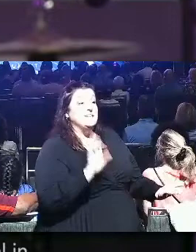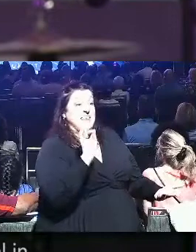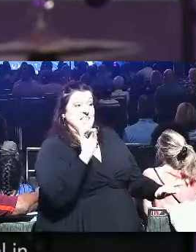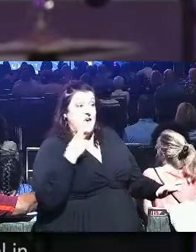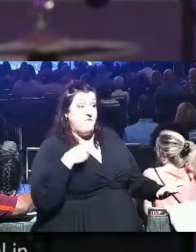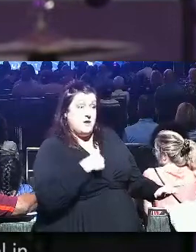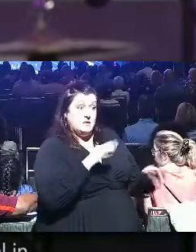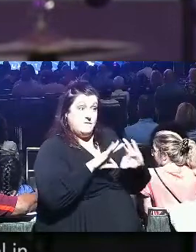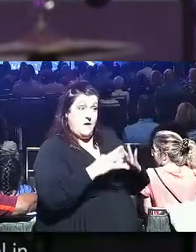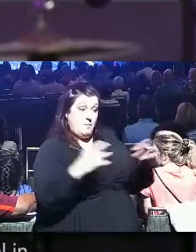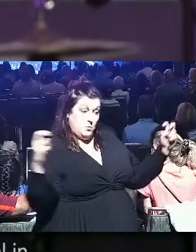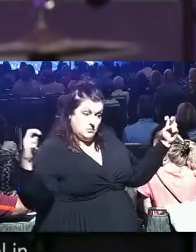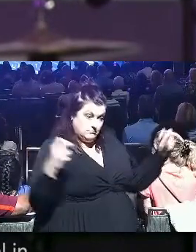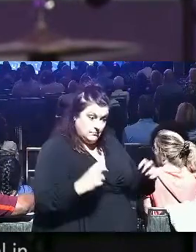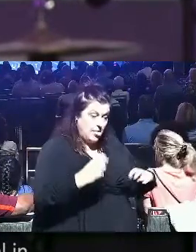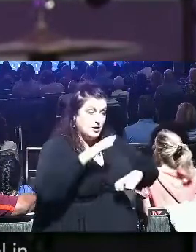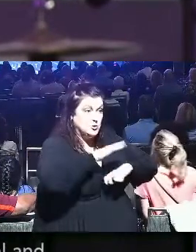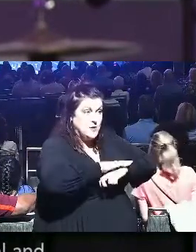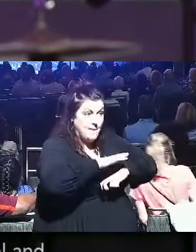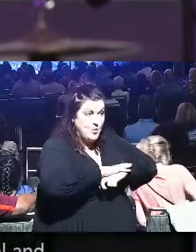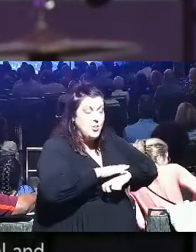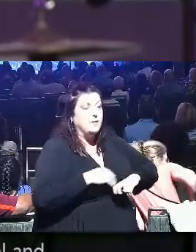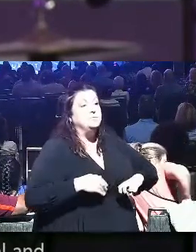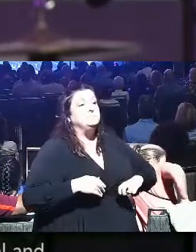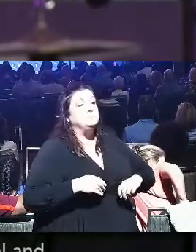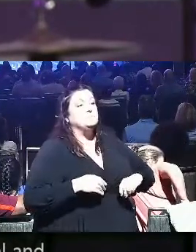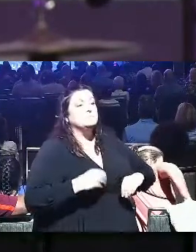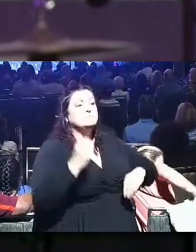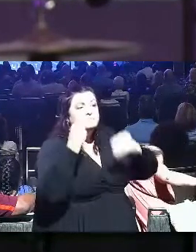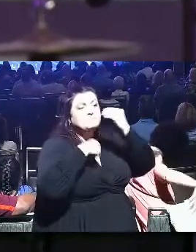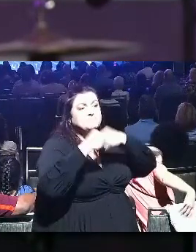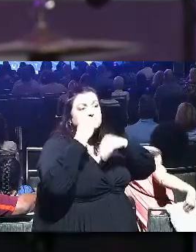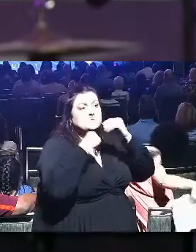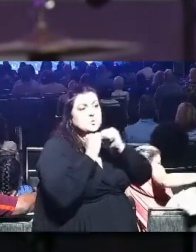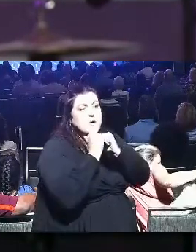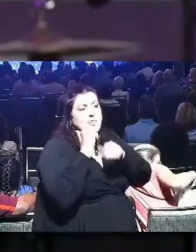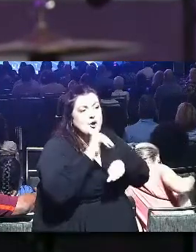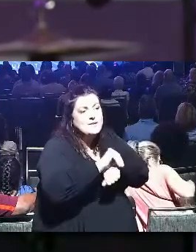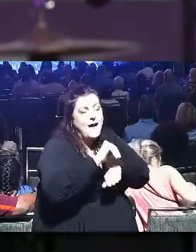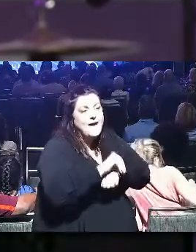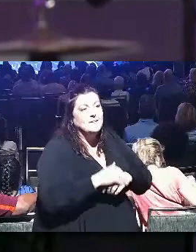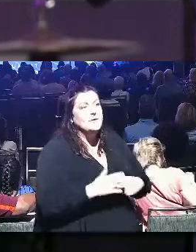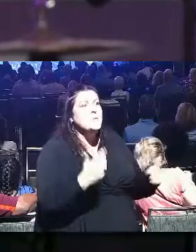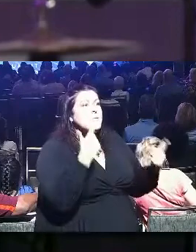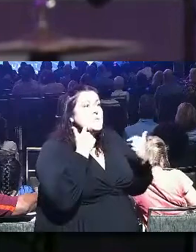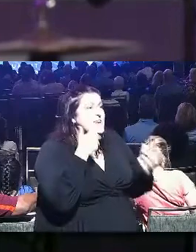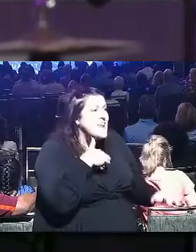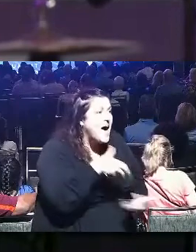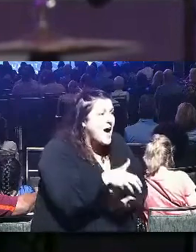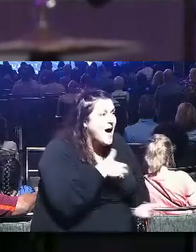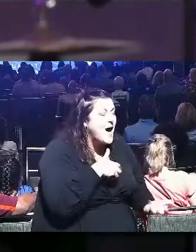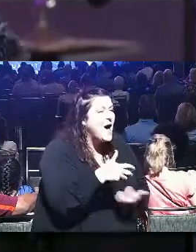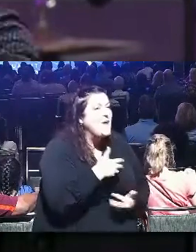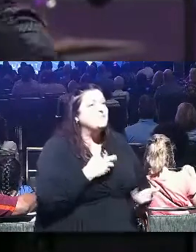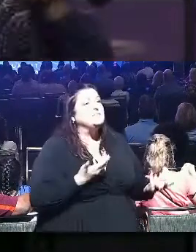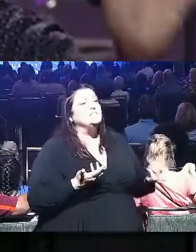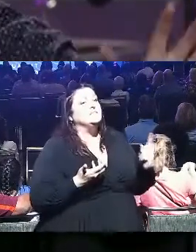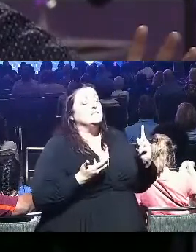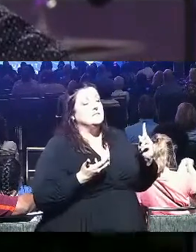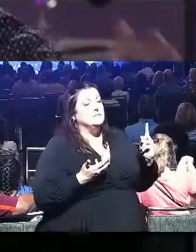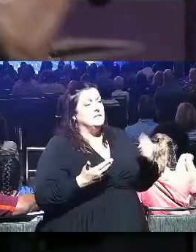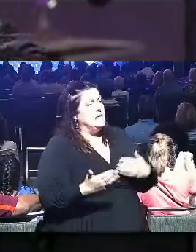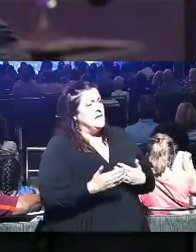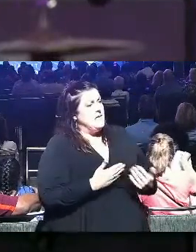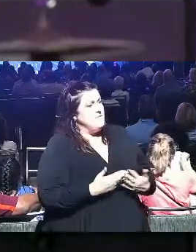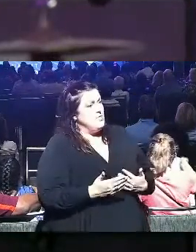the table, and we would have supper. And we would laugh. And even though we were